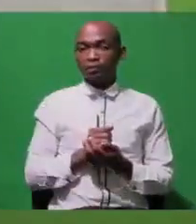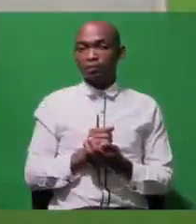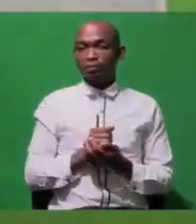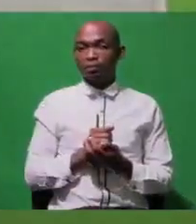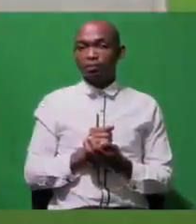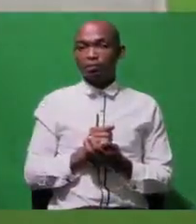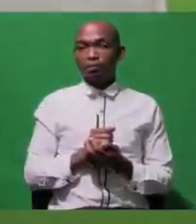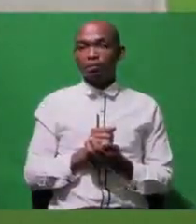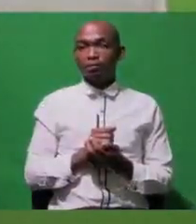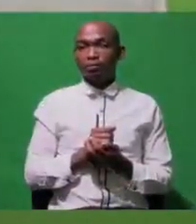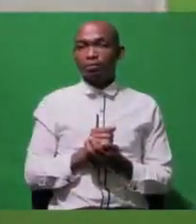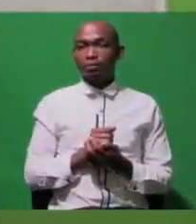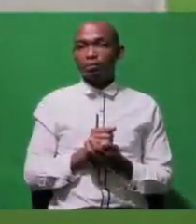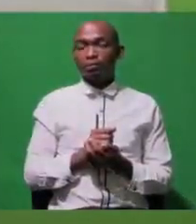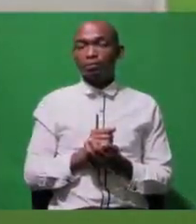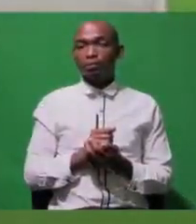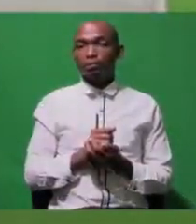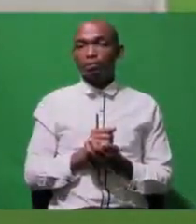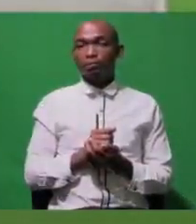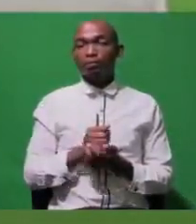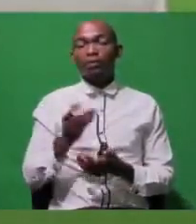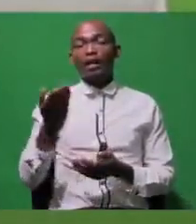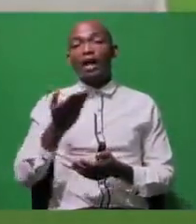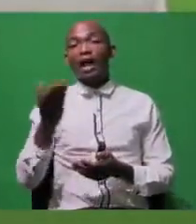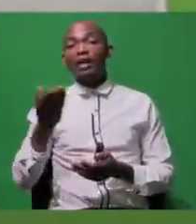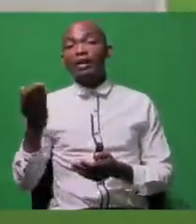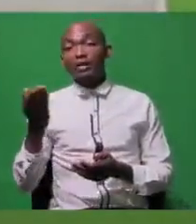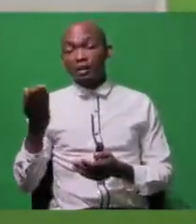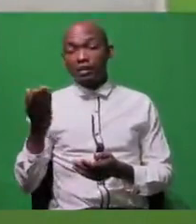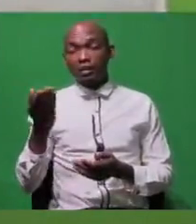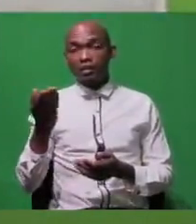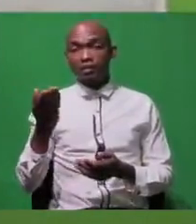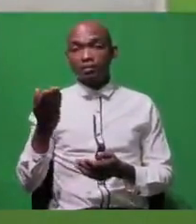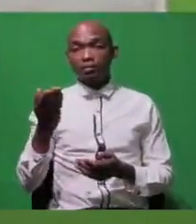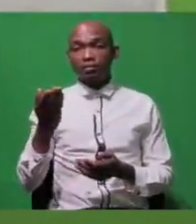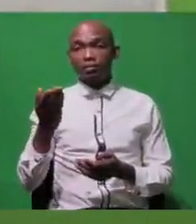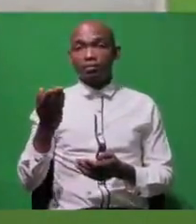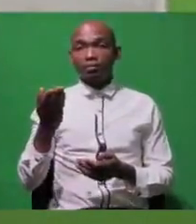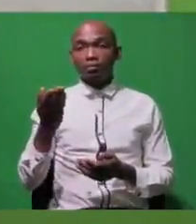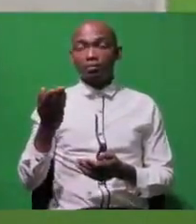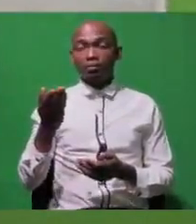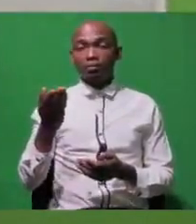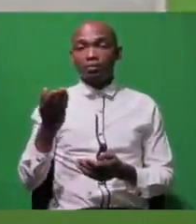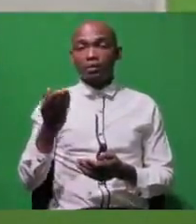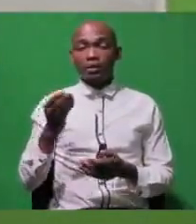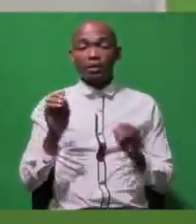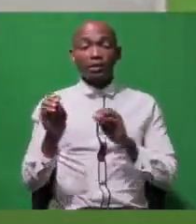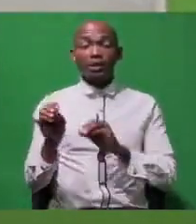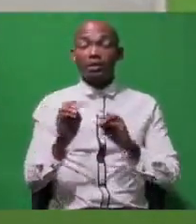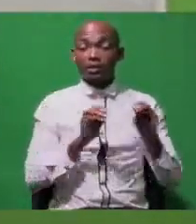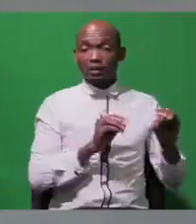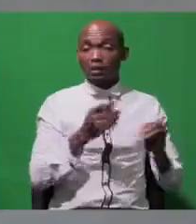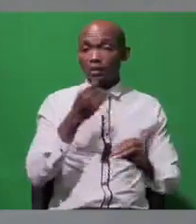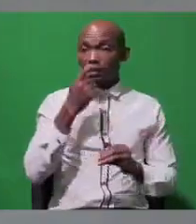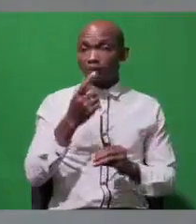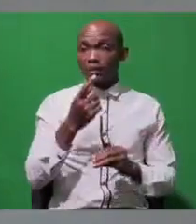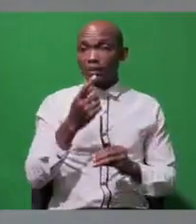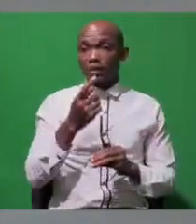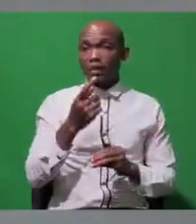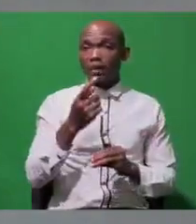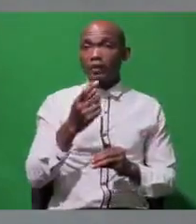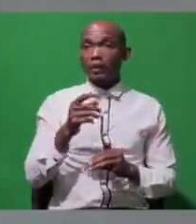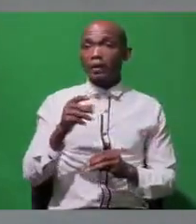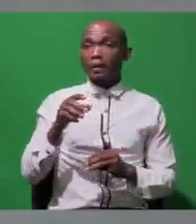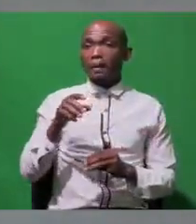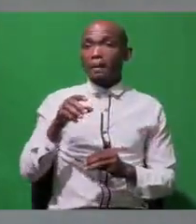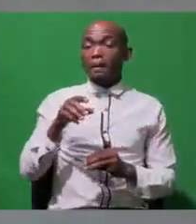Okay? Another transaction, you said that paid P. Tom, a creditor, cash